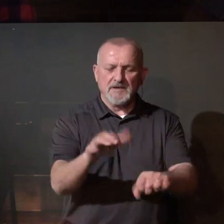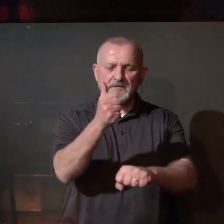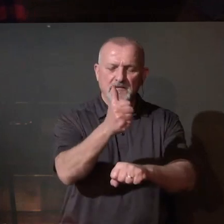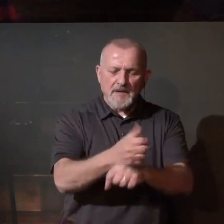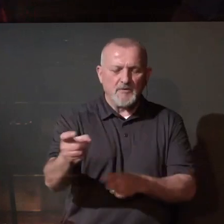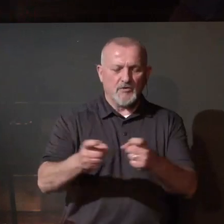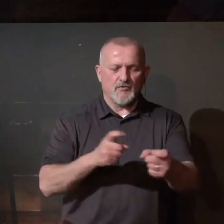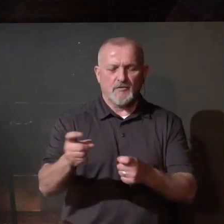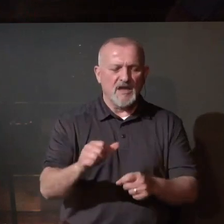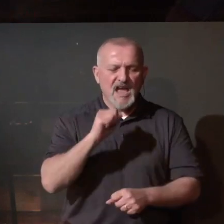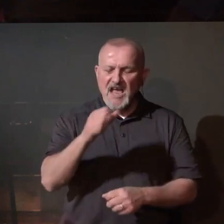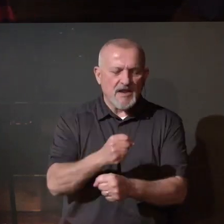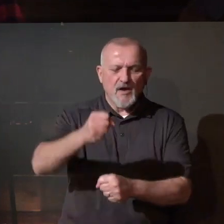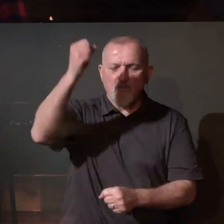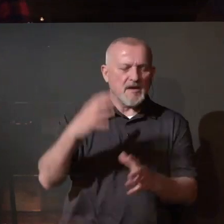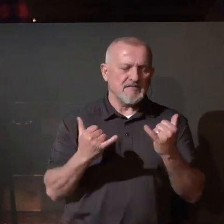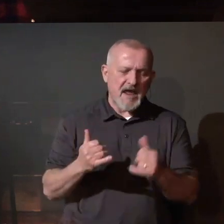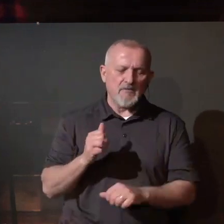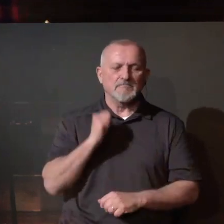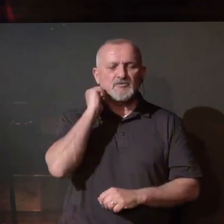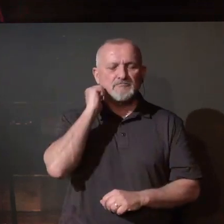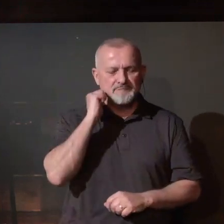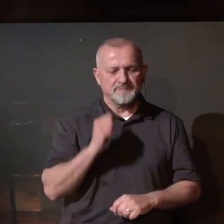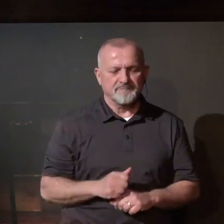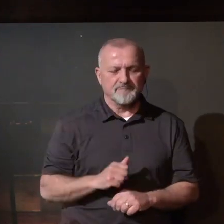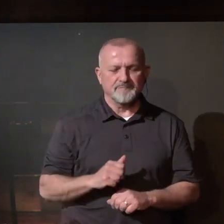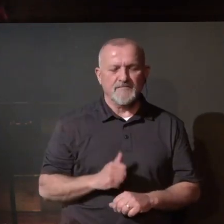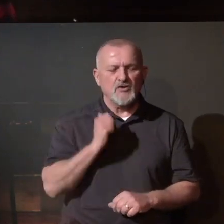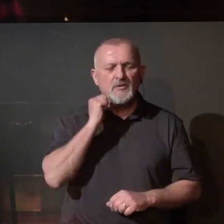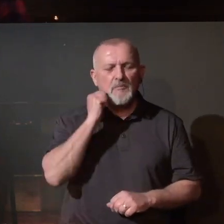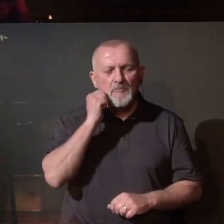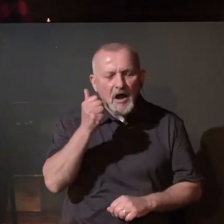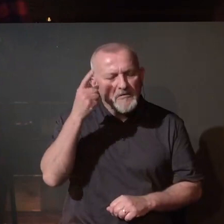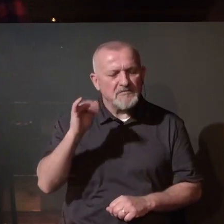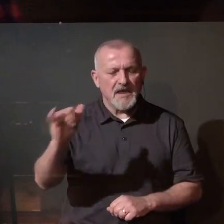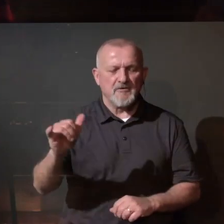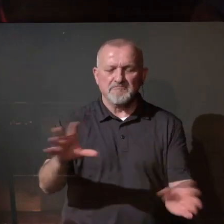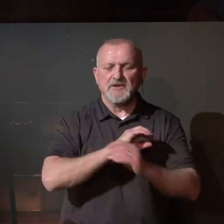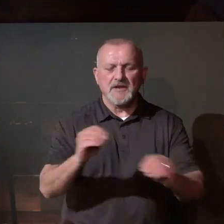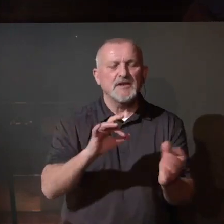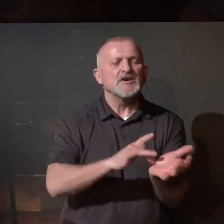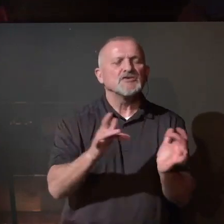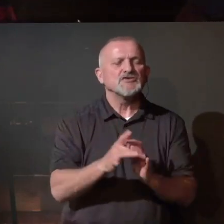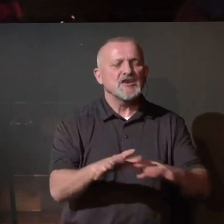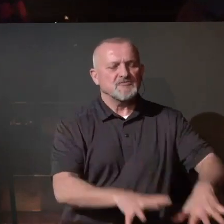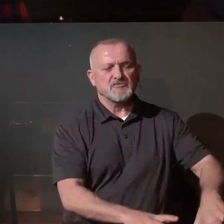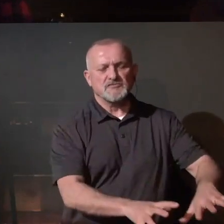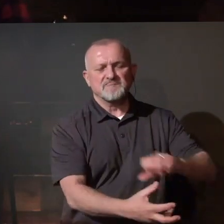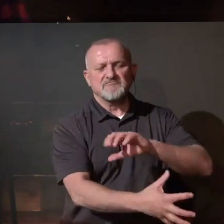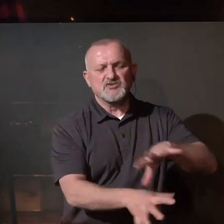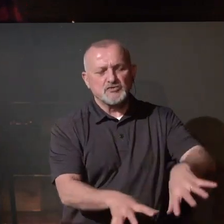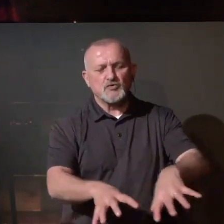win tomorrow. He will not win ever. He is a defeated enemy. Jesus took the victory from his hands when he rose from the